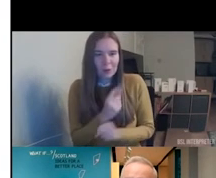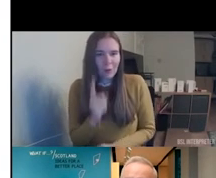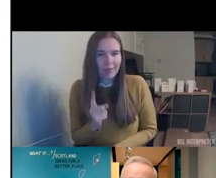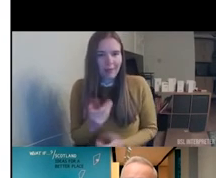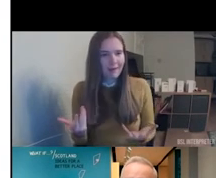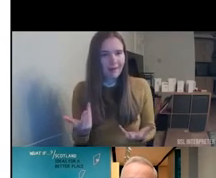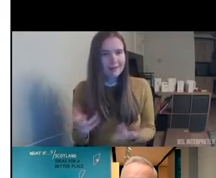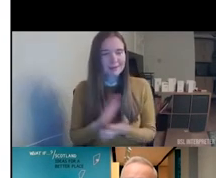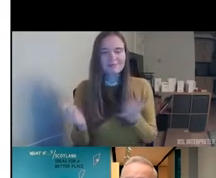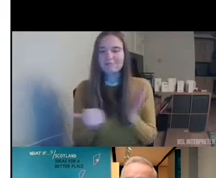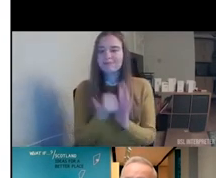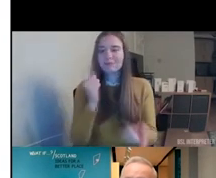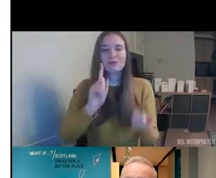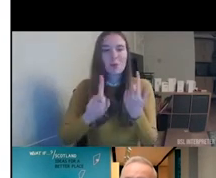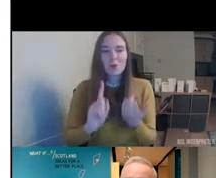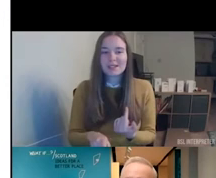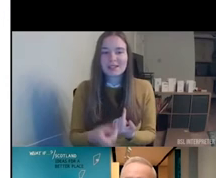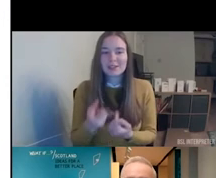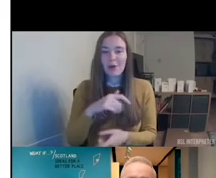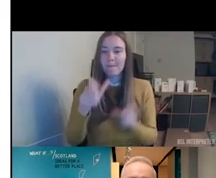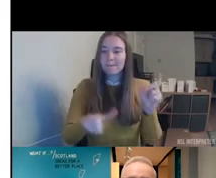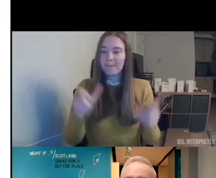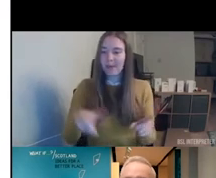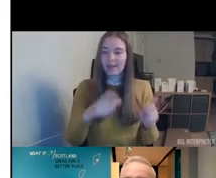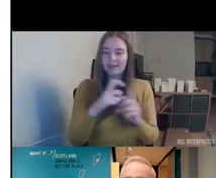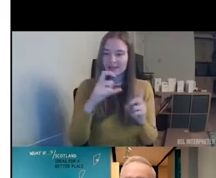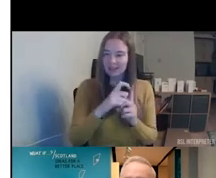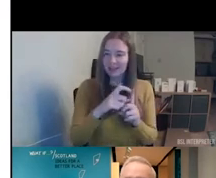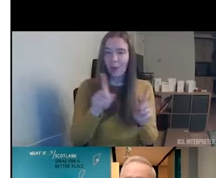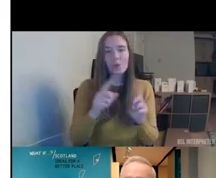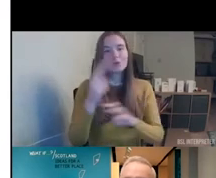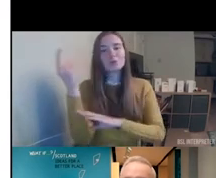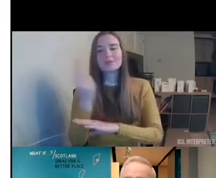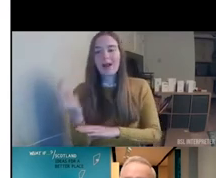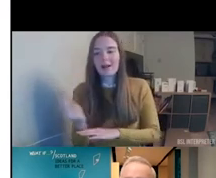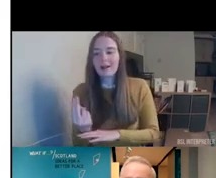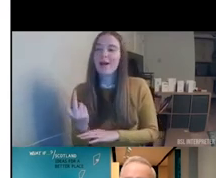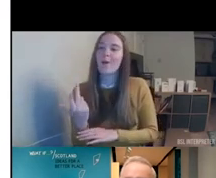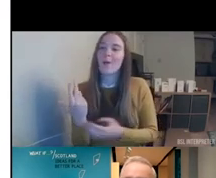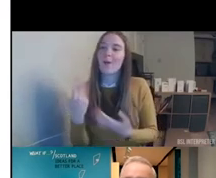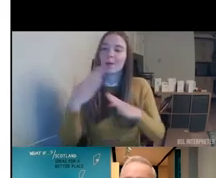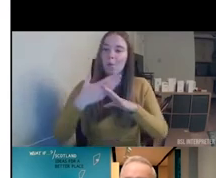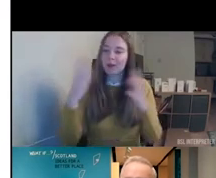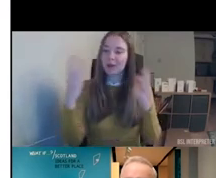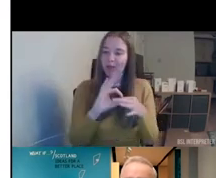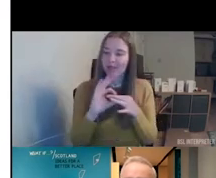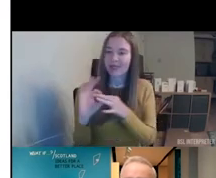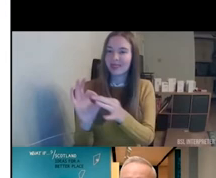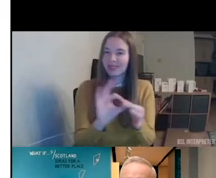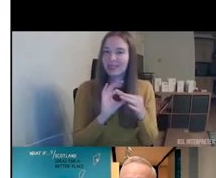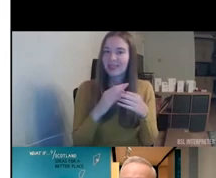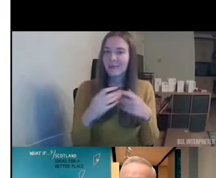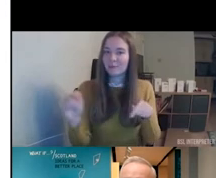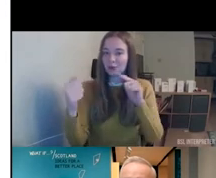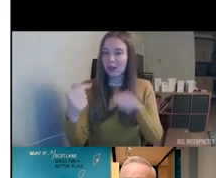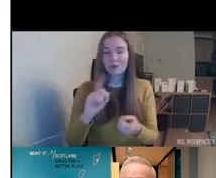responses coming out from Citizens Nundee and also designers who've been working with them and very, very challenging responses.